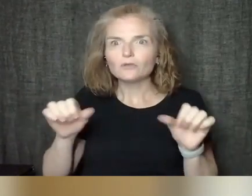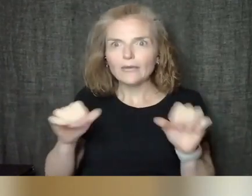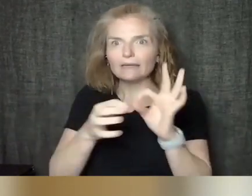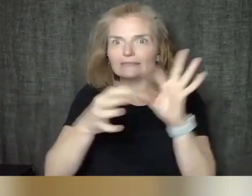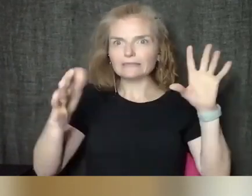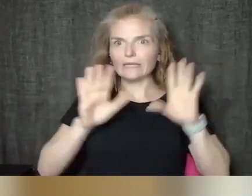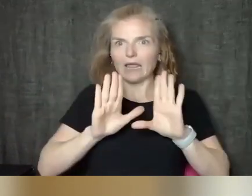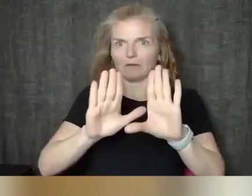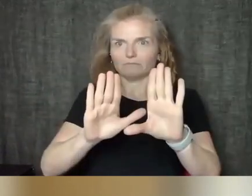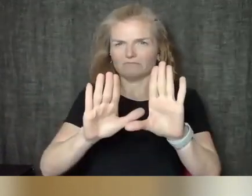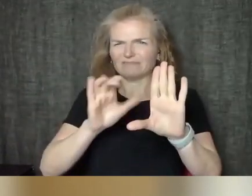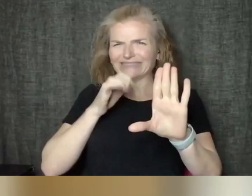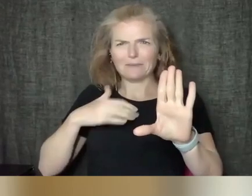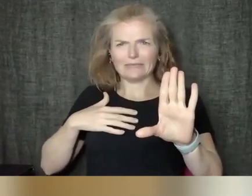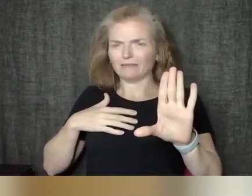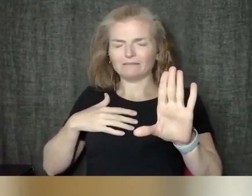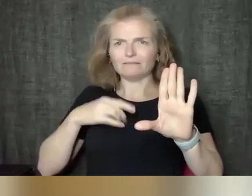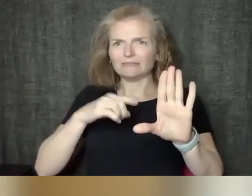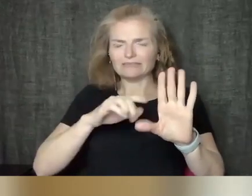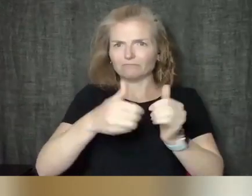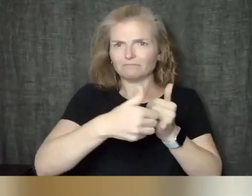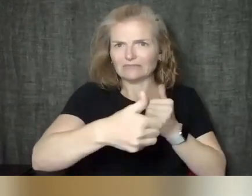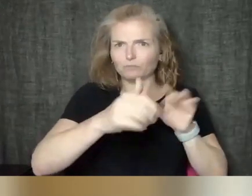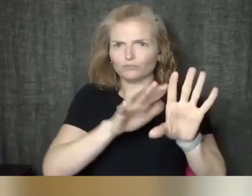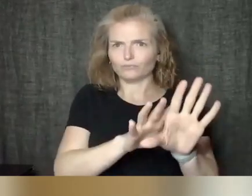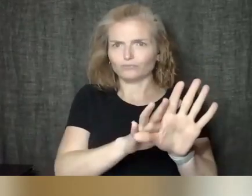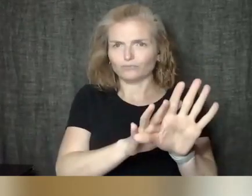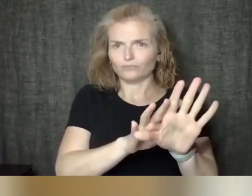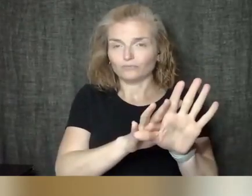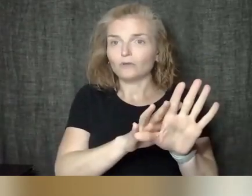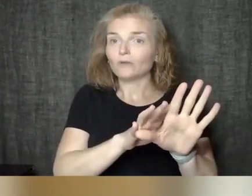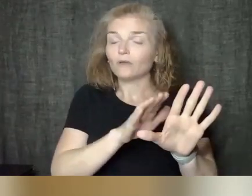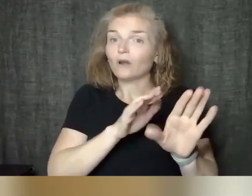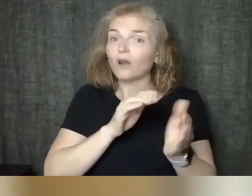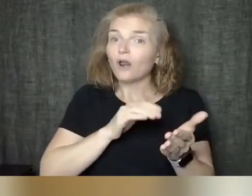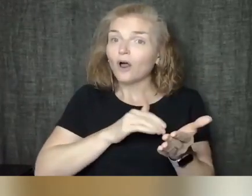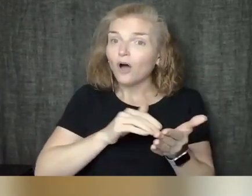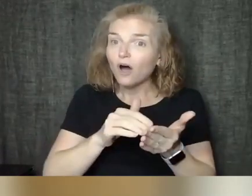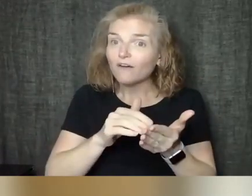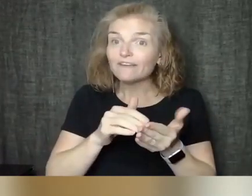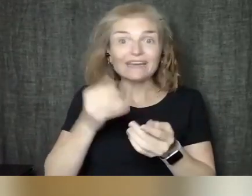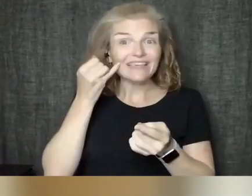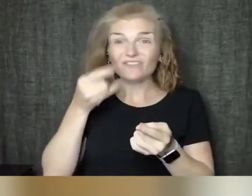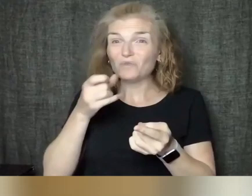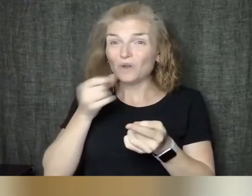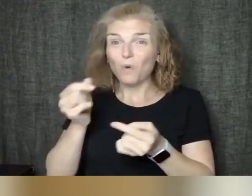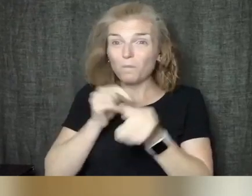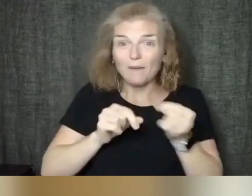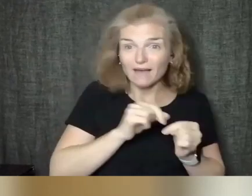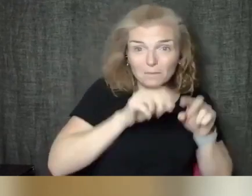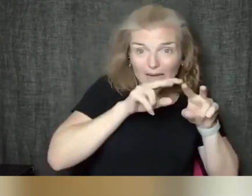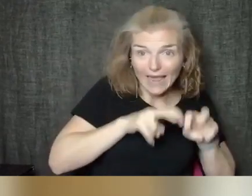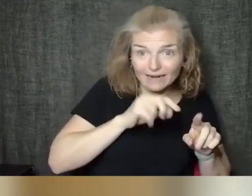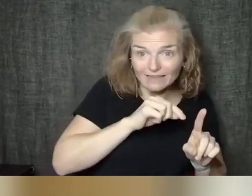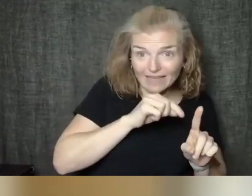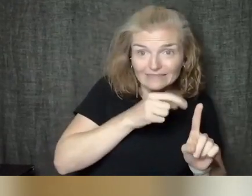Most unskillful patterns only thrive when their causes have not been seen. But when we meet them